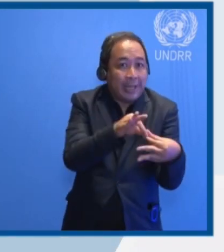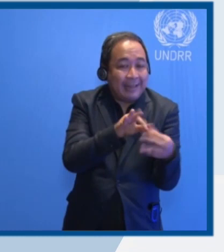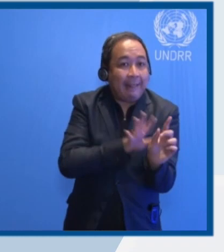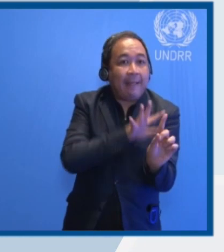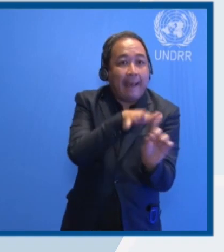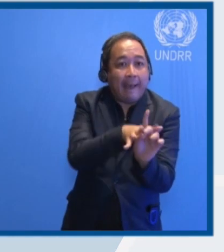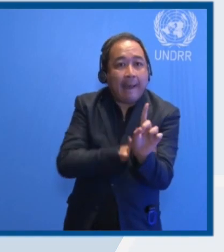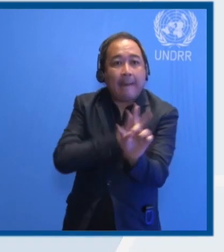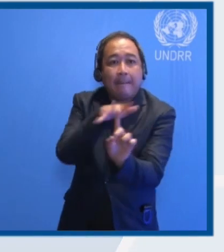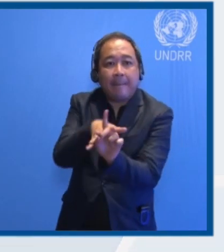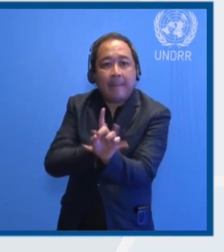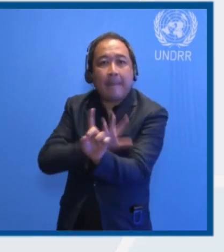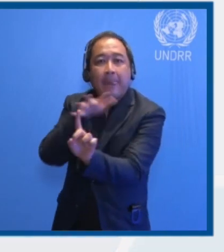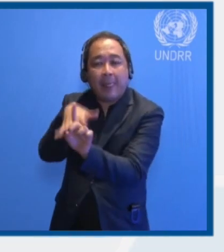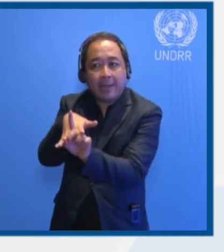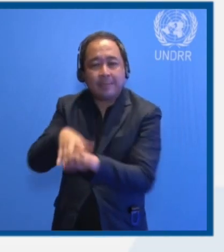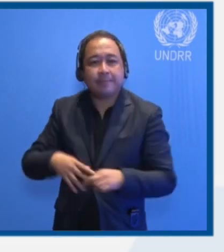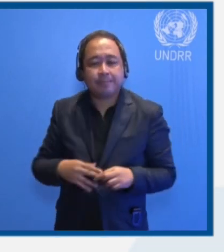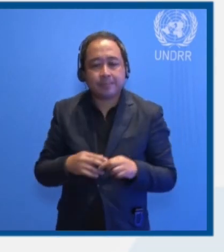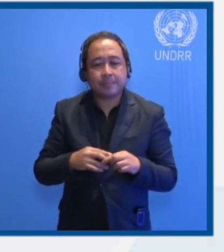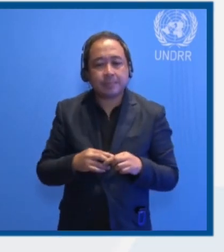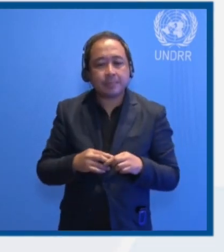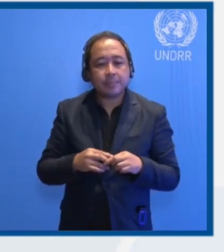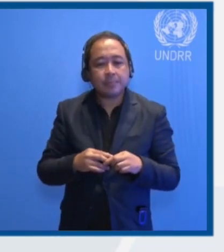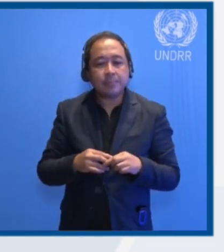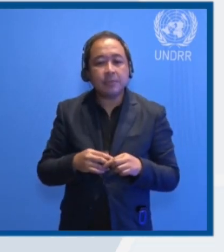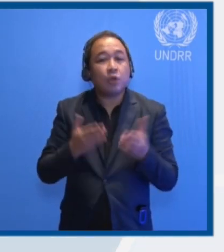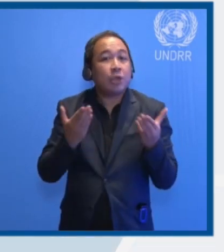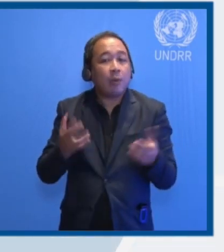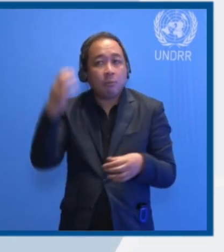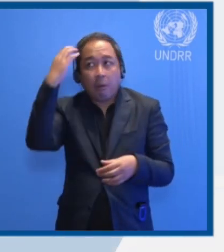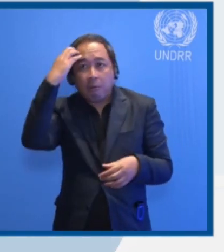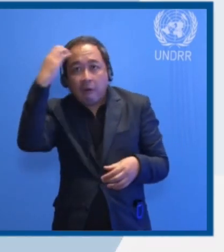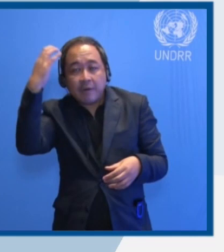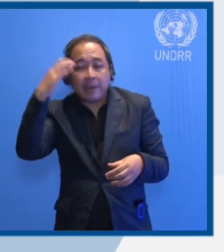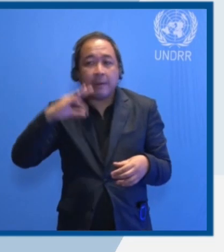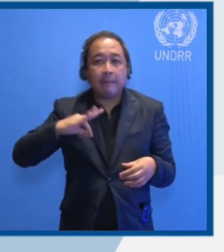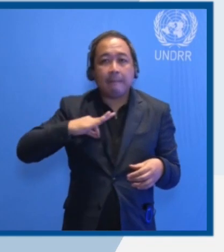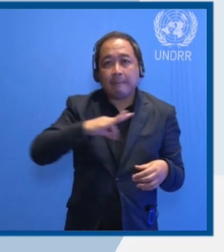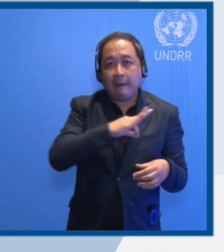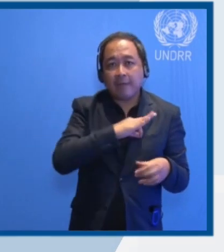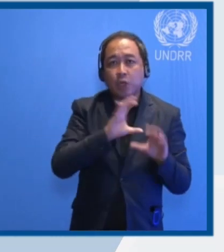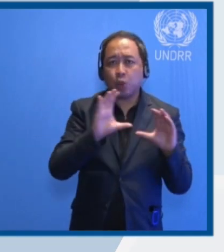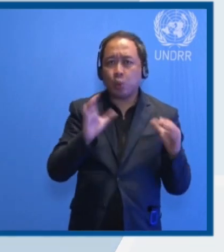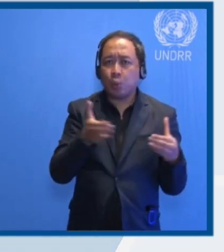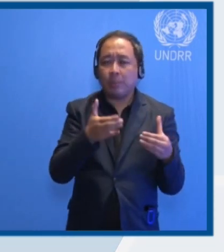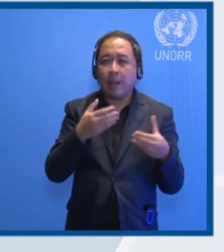sector engagements, especially around governments and private sector, and how that interface works. So there seem to be a number of barriers,